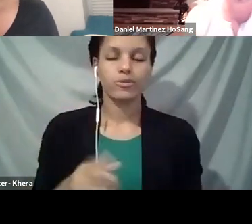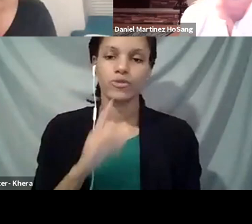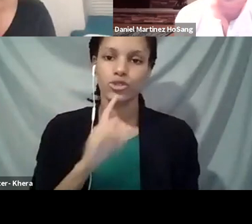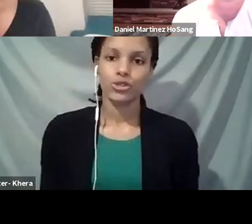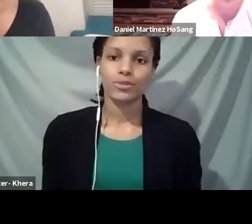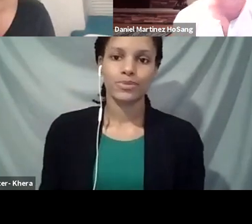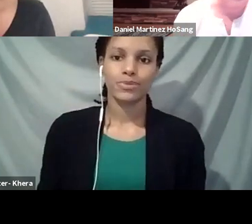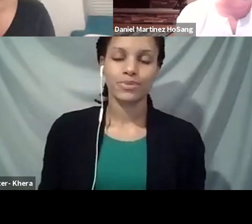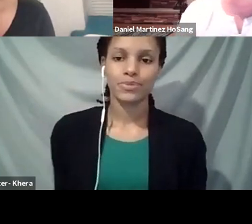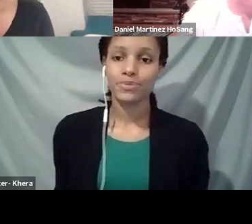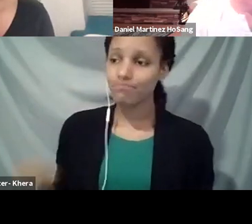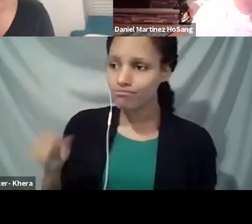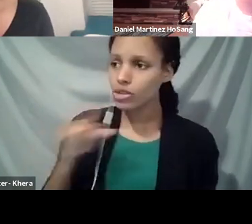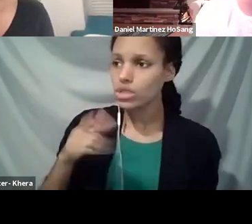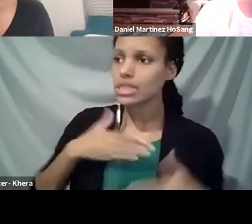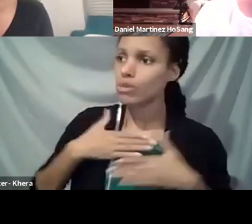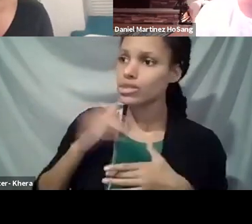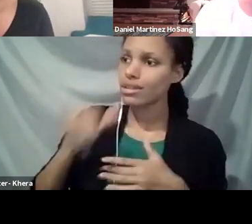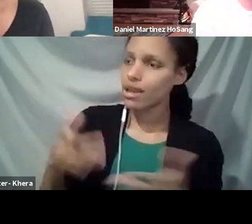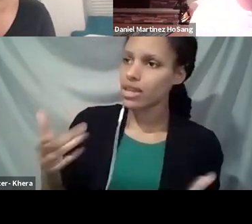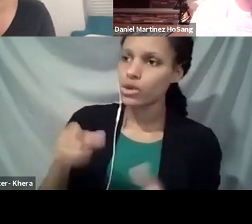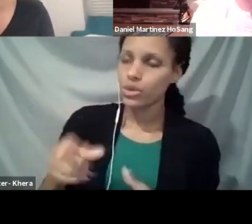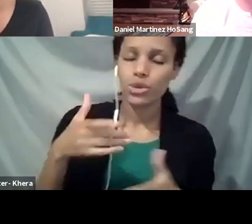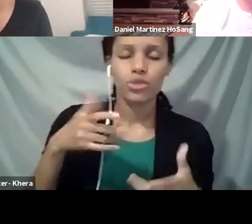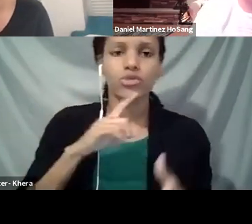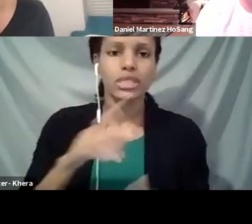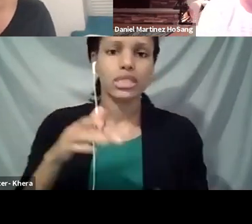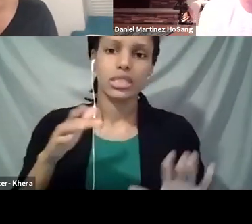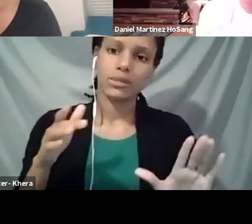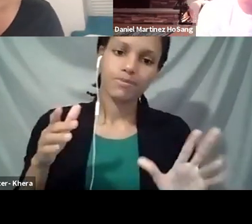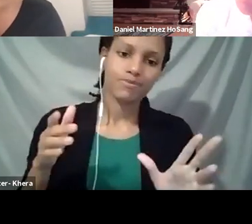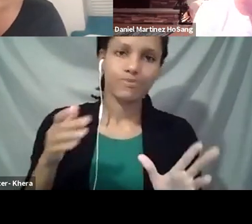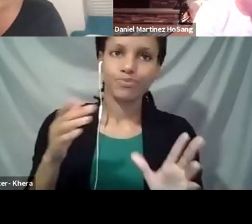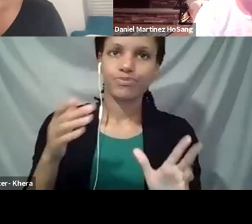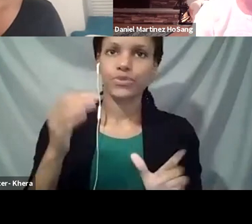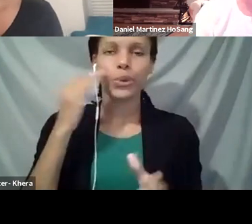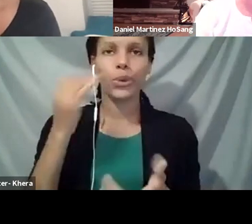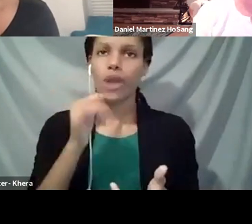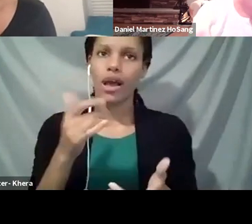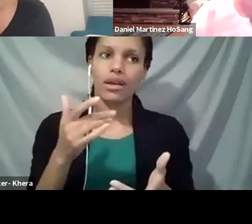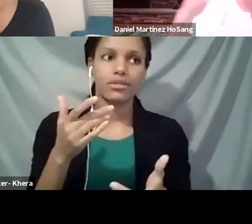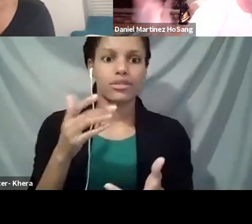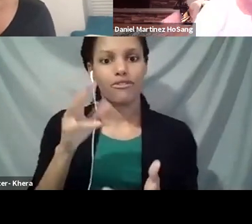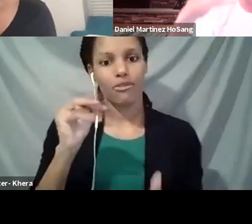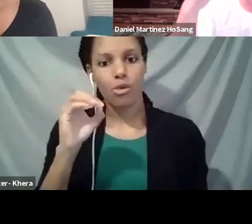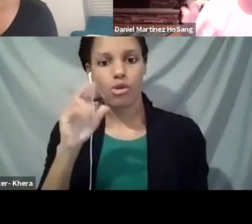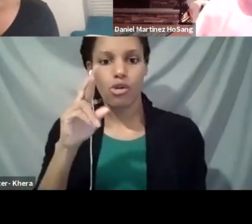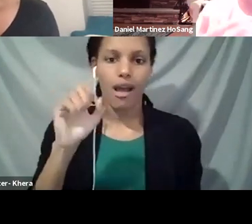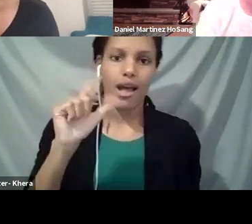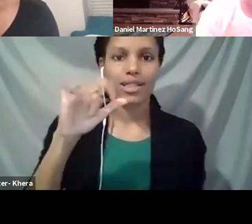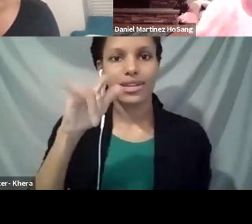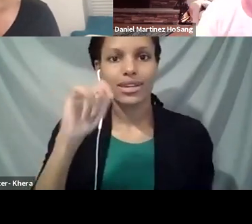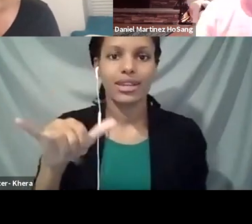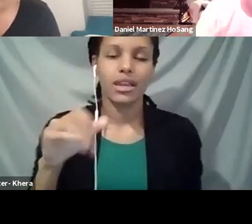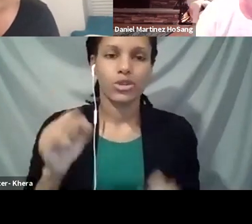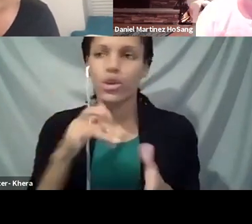Lakshmi, I really appreciate that, because you're also, you're casting it not just in a kind of, in a you know, terms of morality, like some people have the correct and